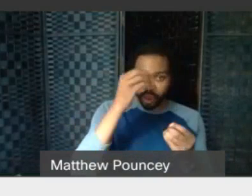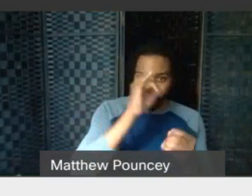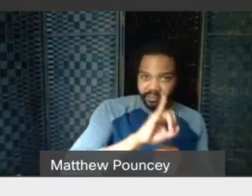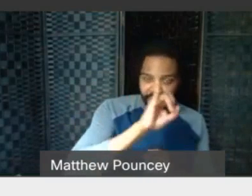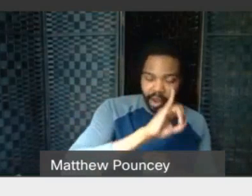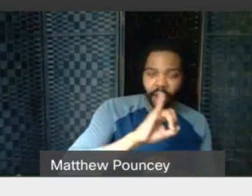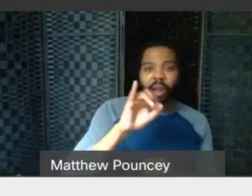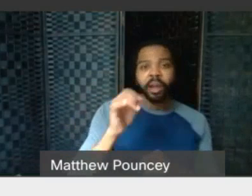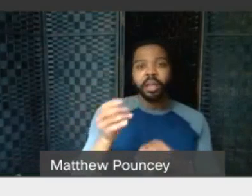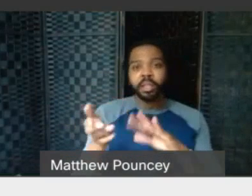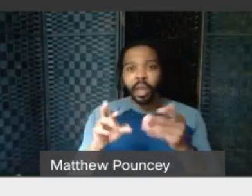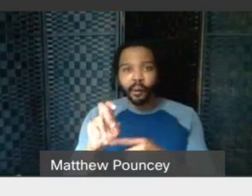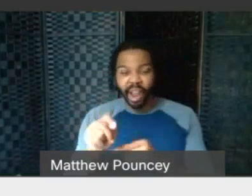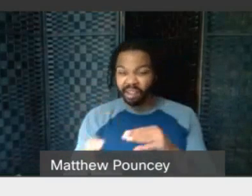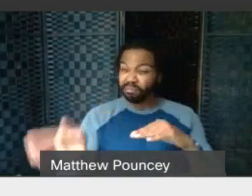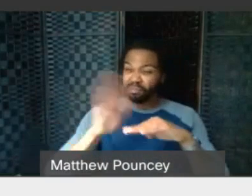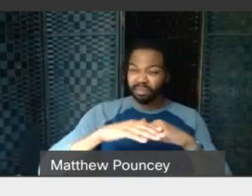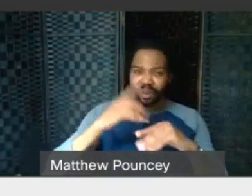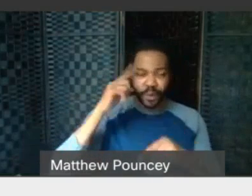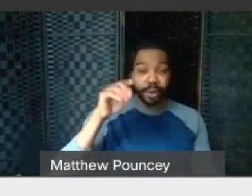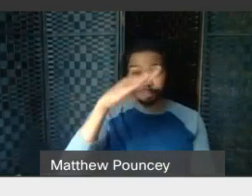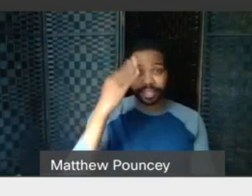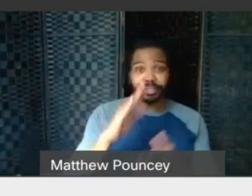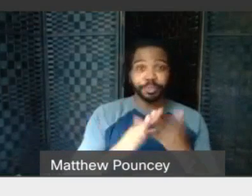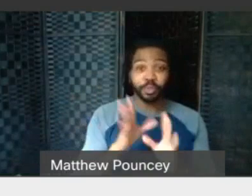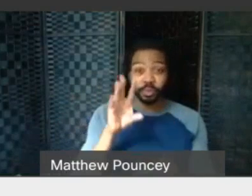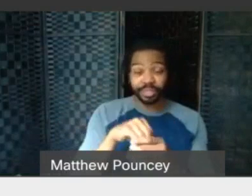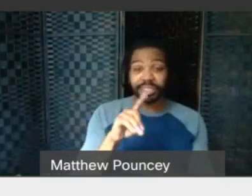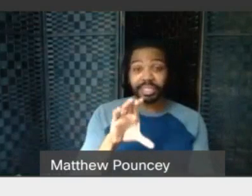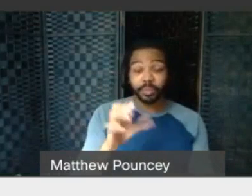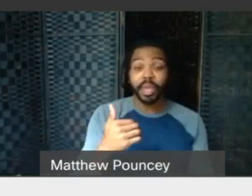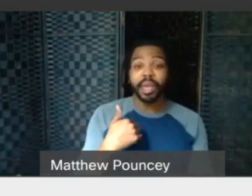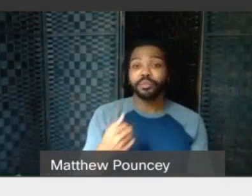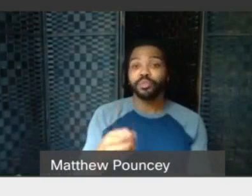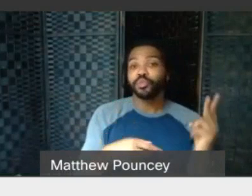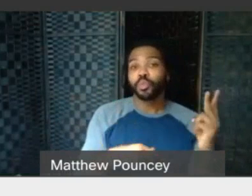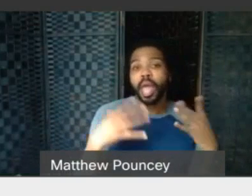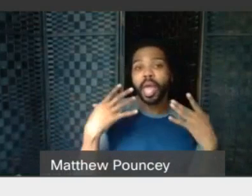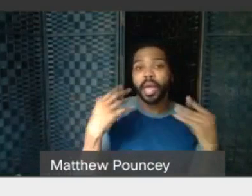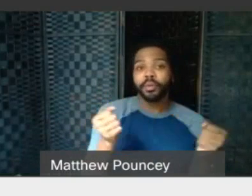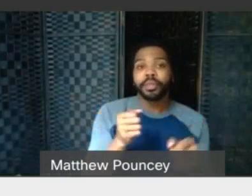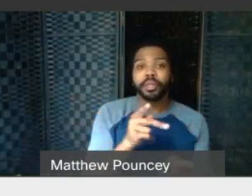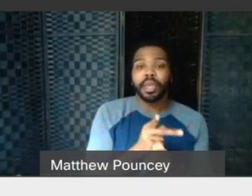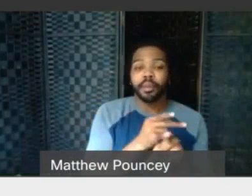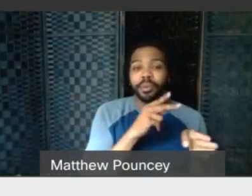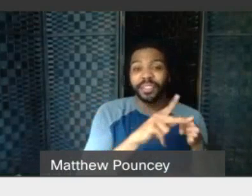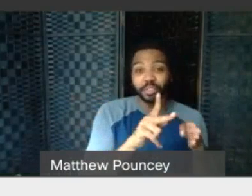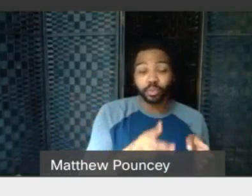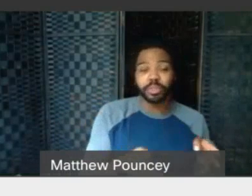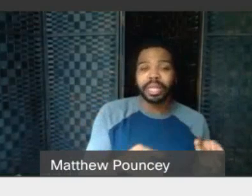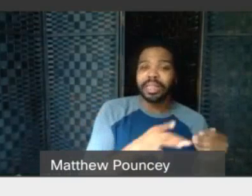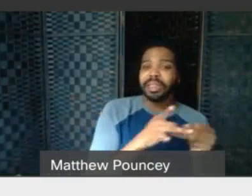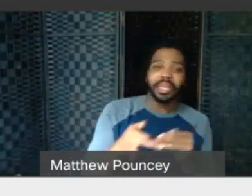higher in the Black communities in DC, we have two healthcare professionals from minority communities leading the webinar, as well as